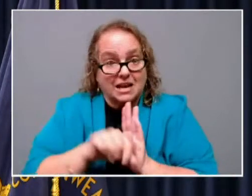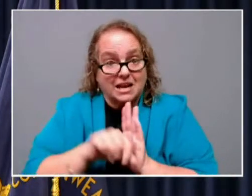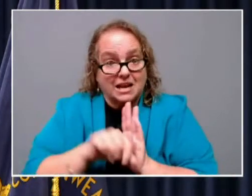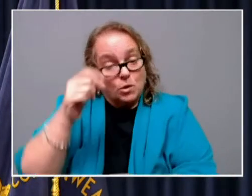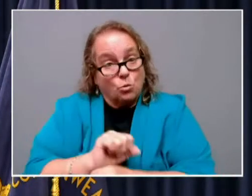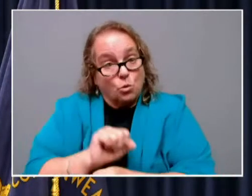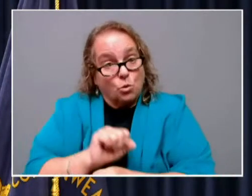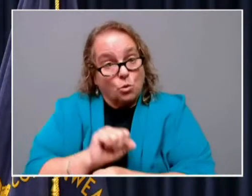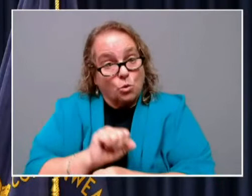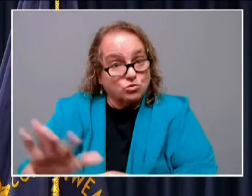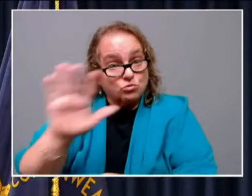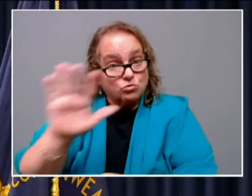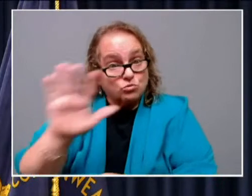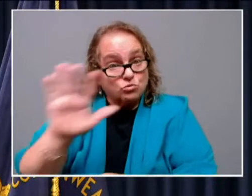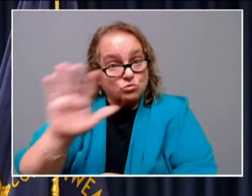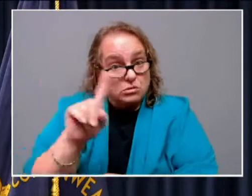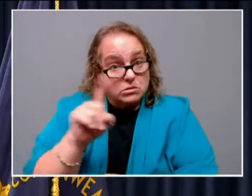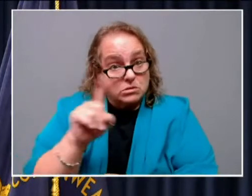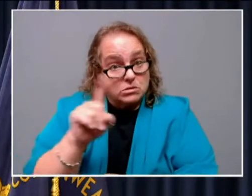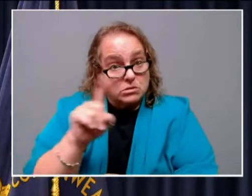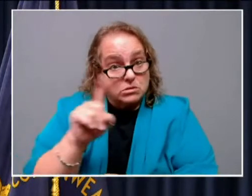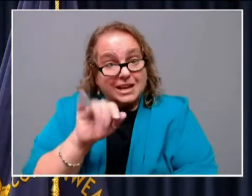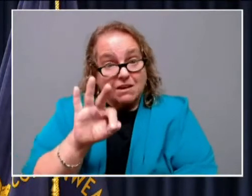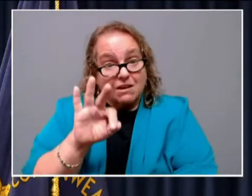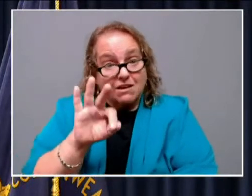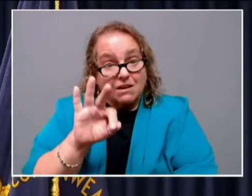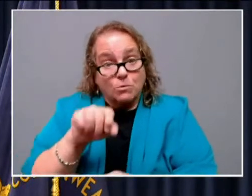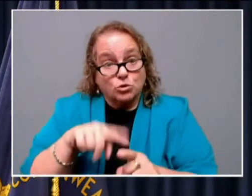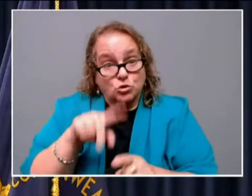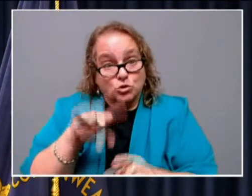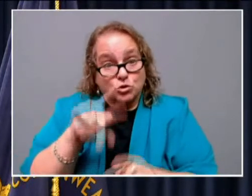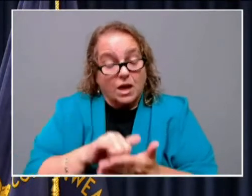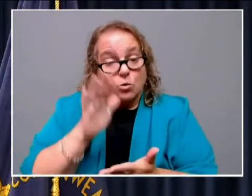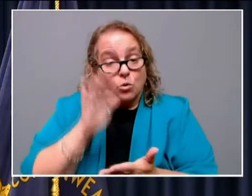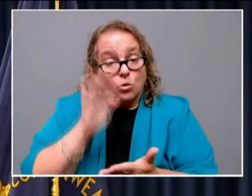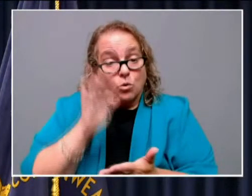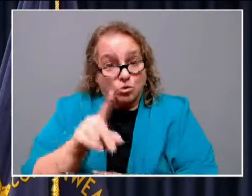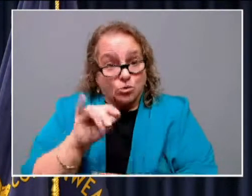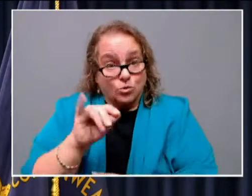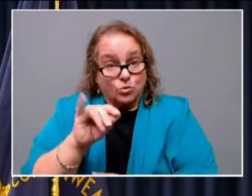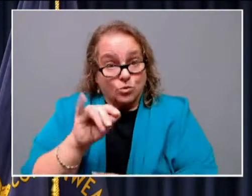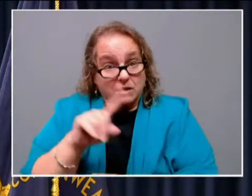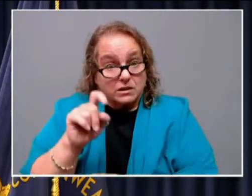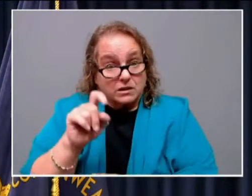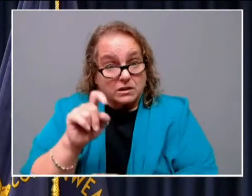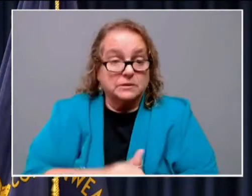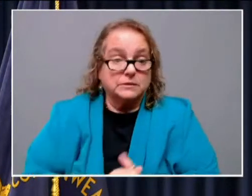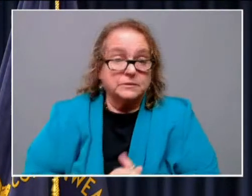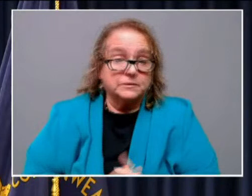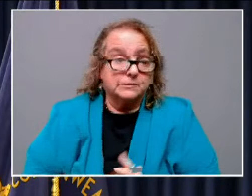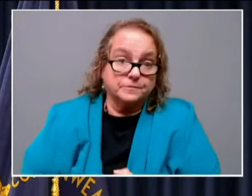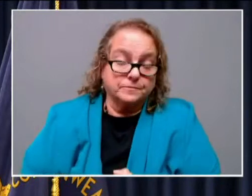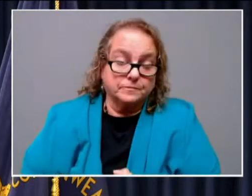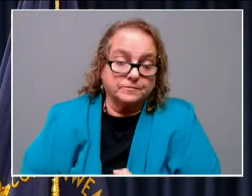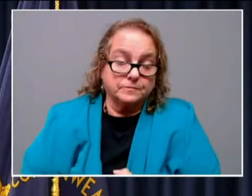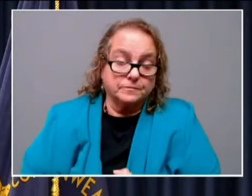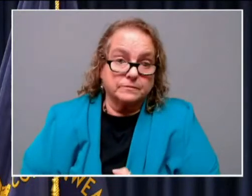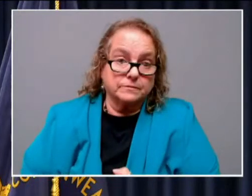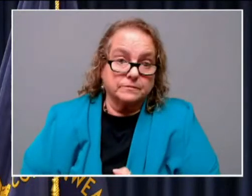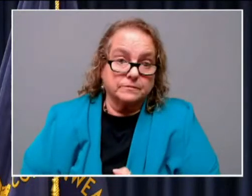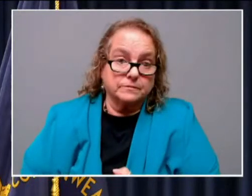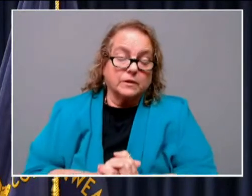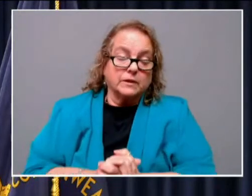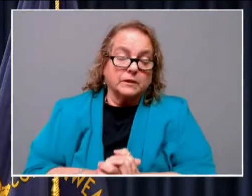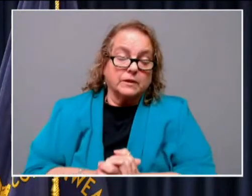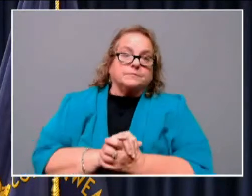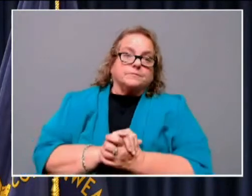the board? And if you are able to do that, is that something that you're willing to or considering doing? Well,